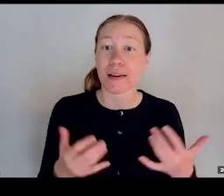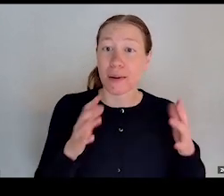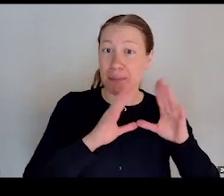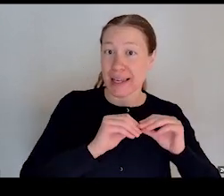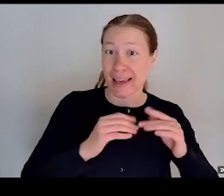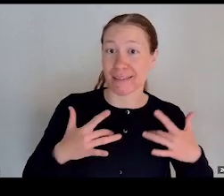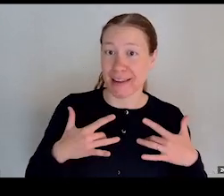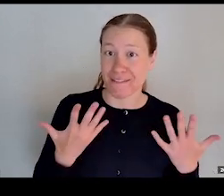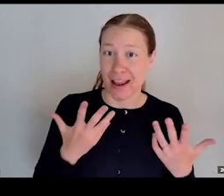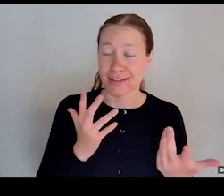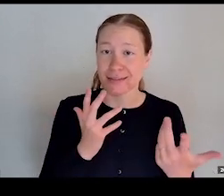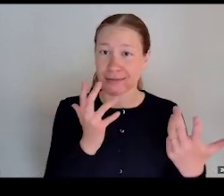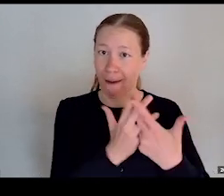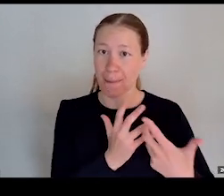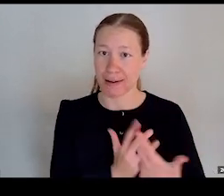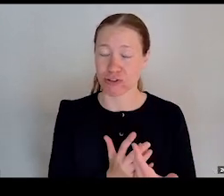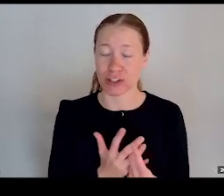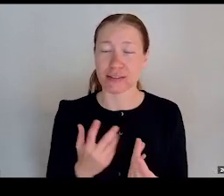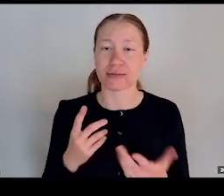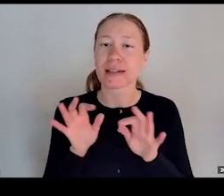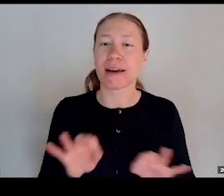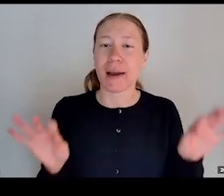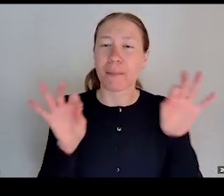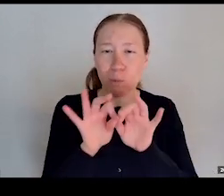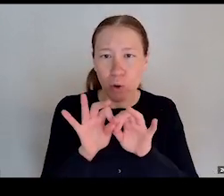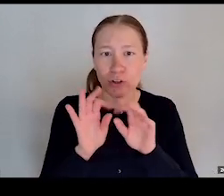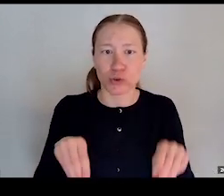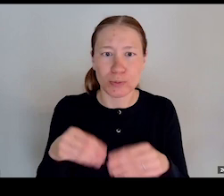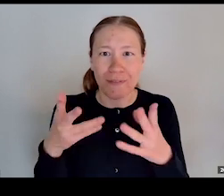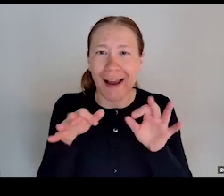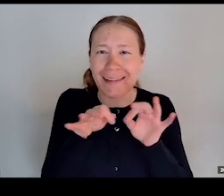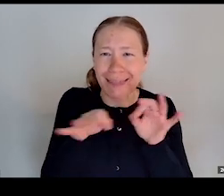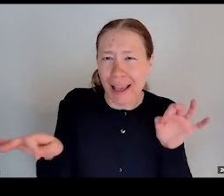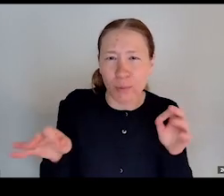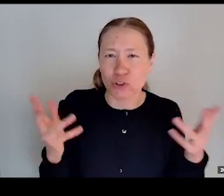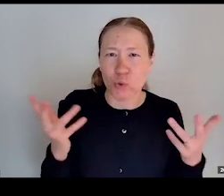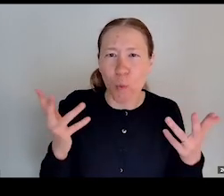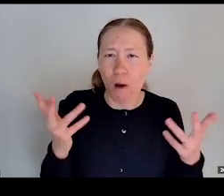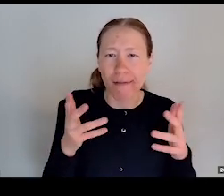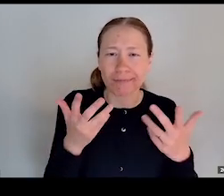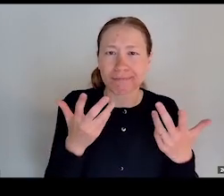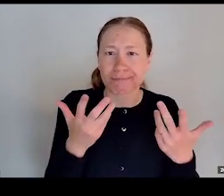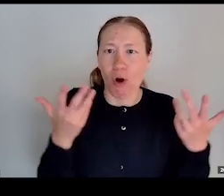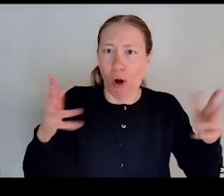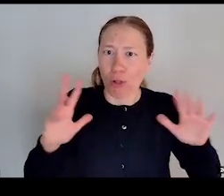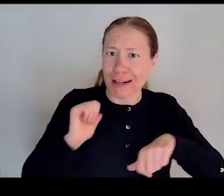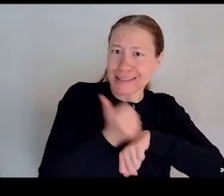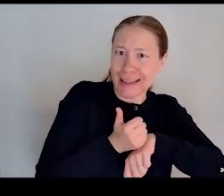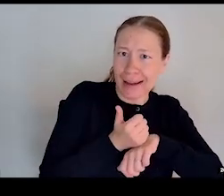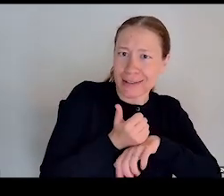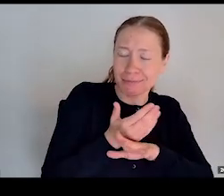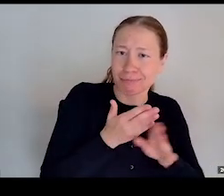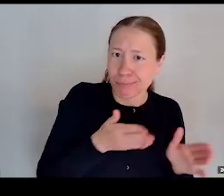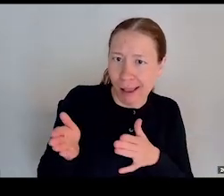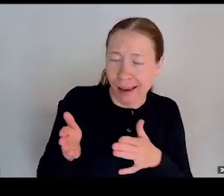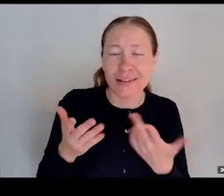event accommodations, it's really important to include language regarding what accommodations are already provided in the RSVP. This allows